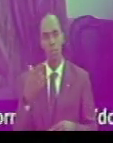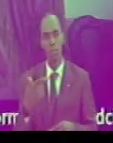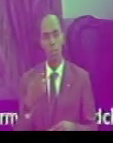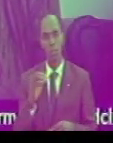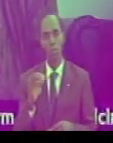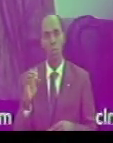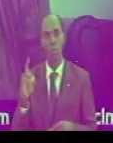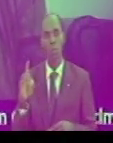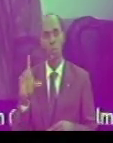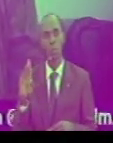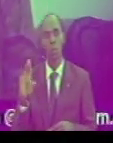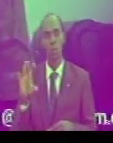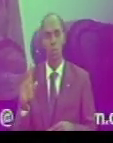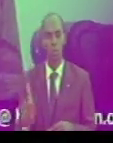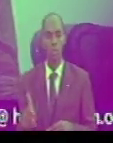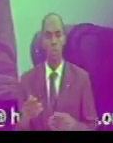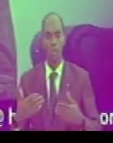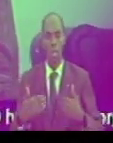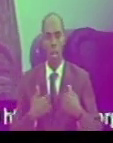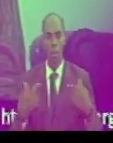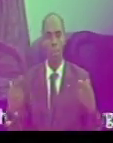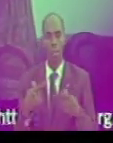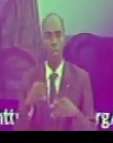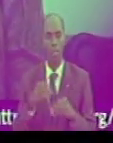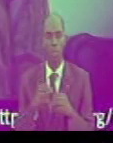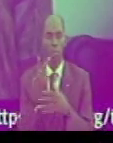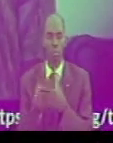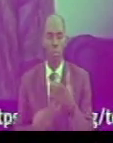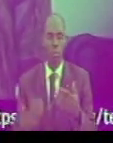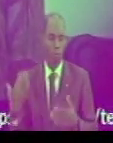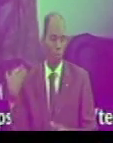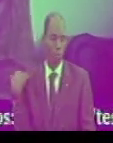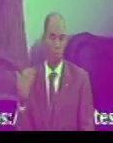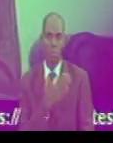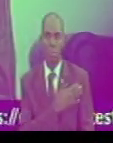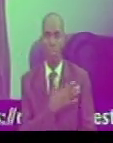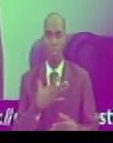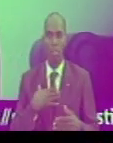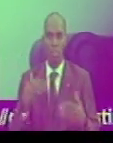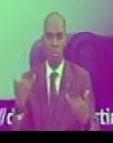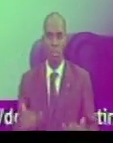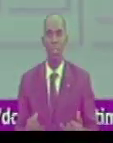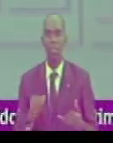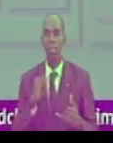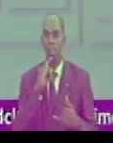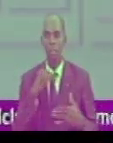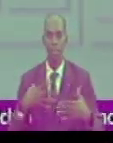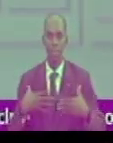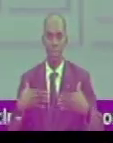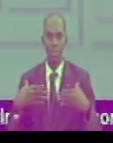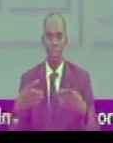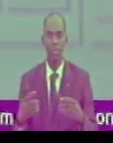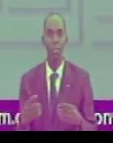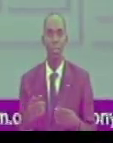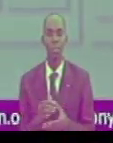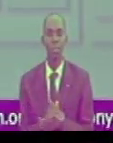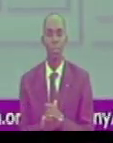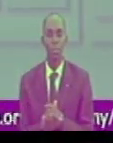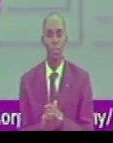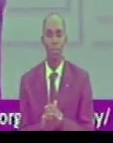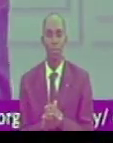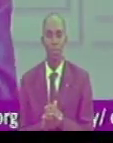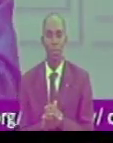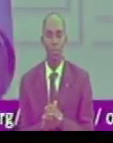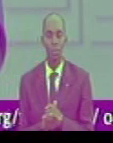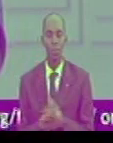healed. We'll tell you his testimony. More testimonies are coming. Miracles are still happening. That's why you must not go. Don't go. Yours is